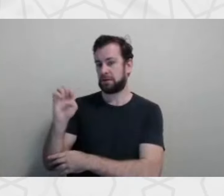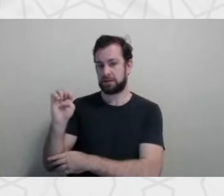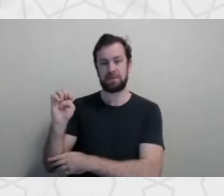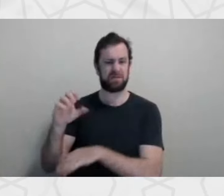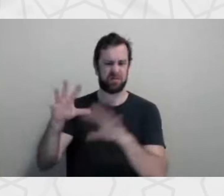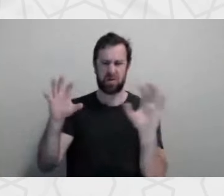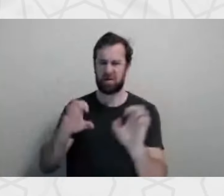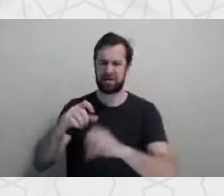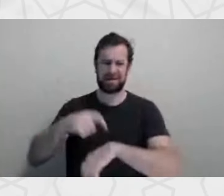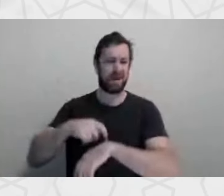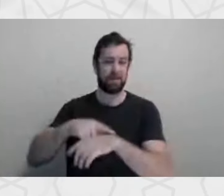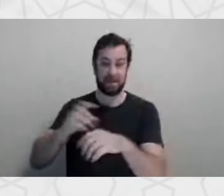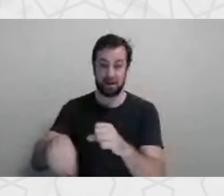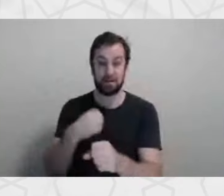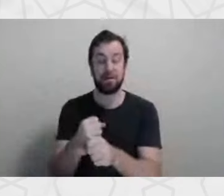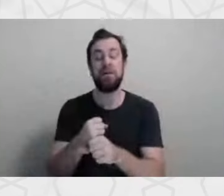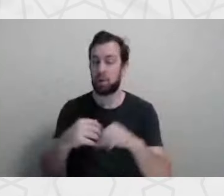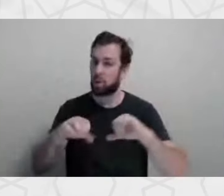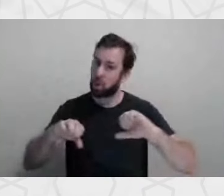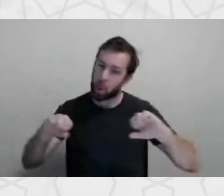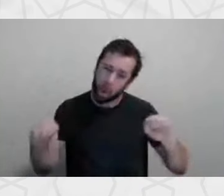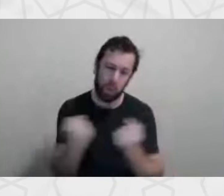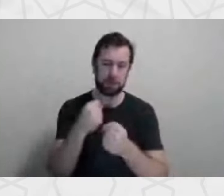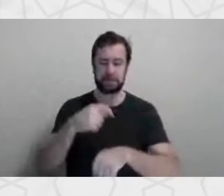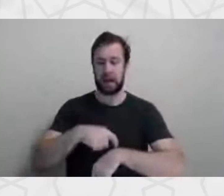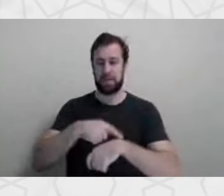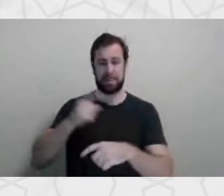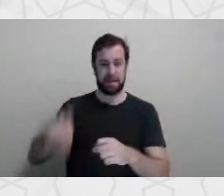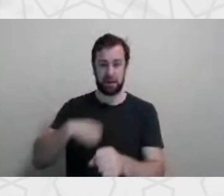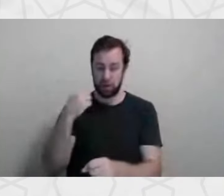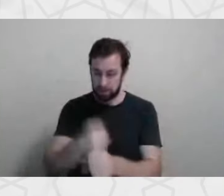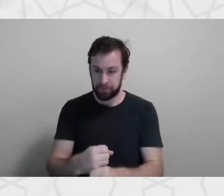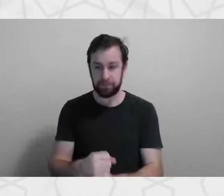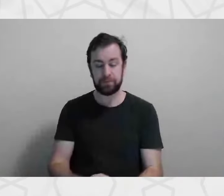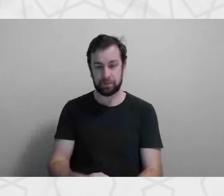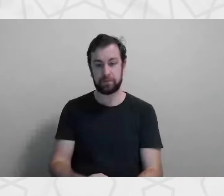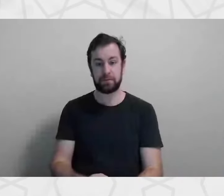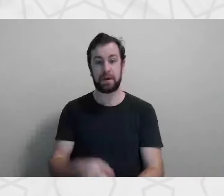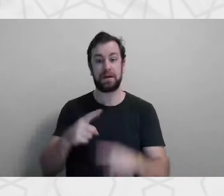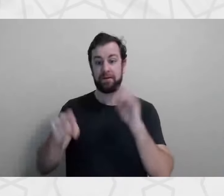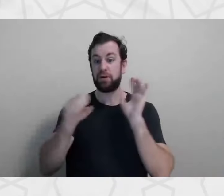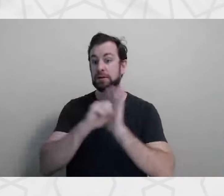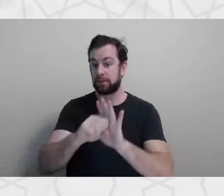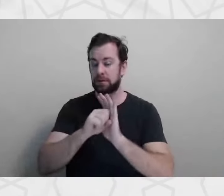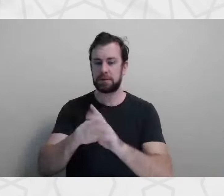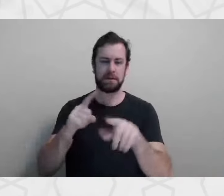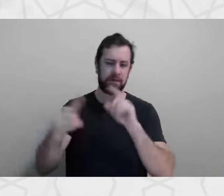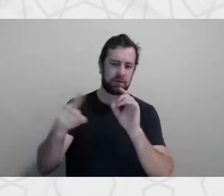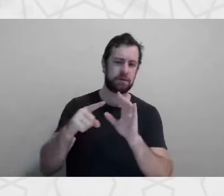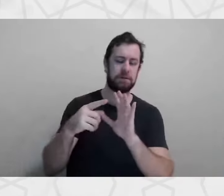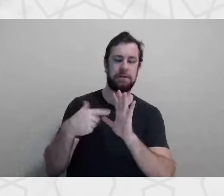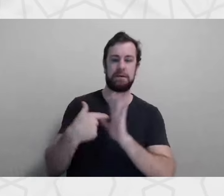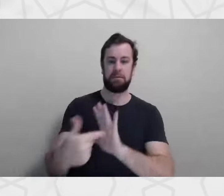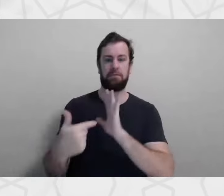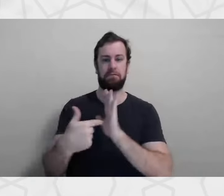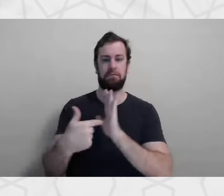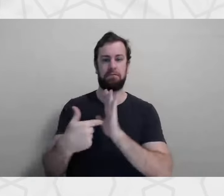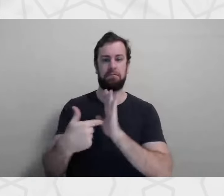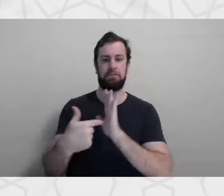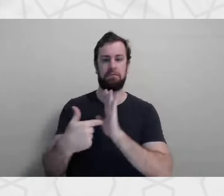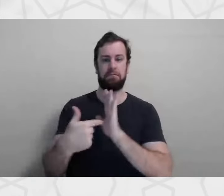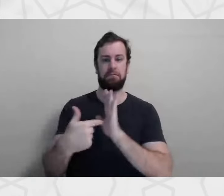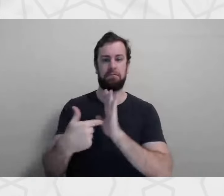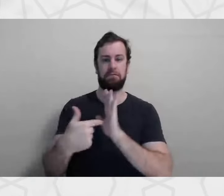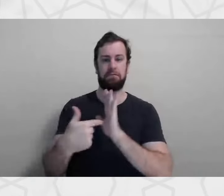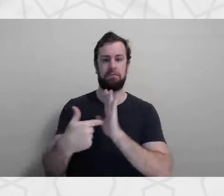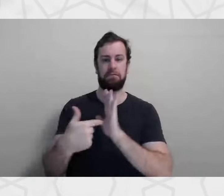the coldest time of the year. And so there are symbols coming at us, signs coming at us. People want joy,